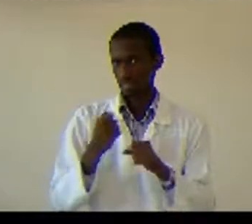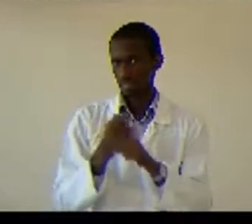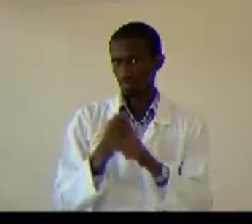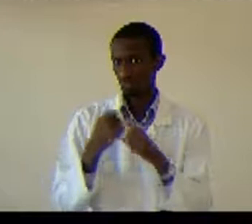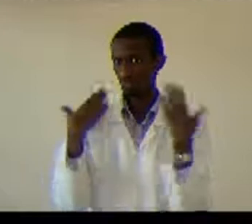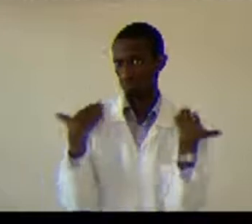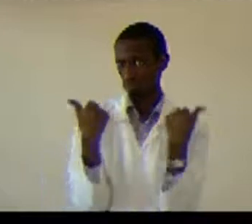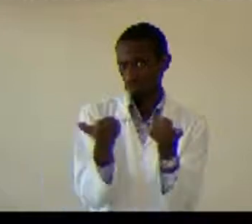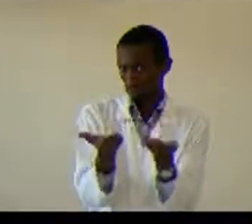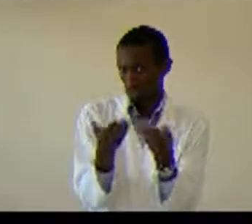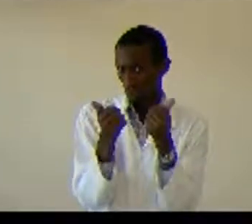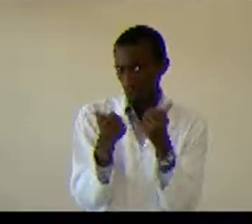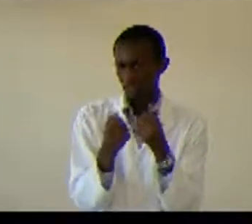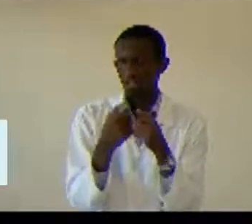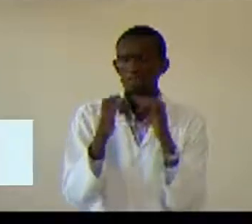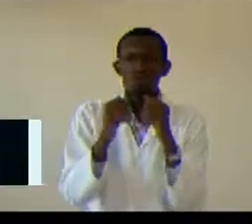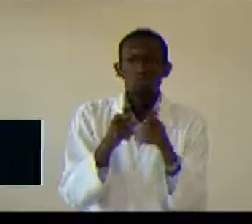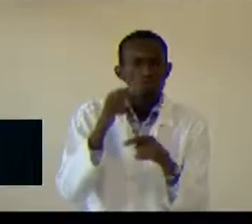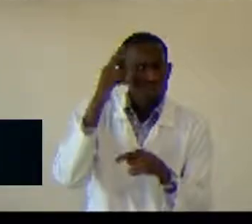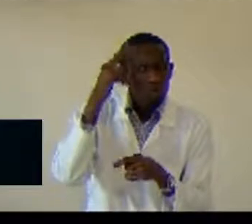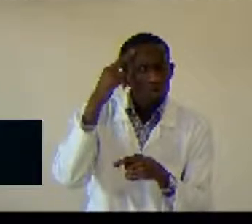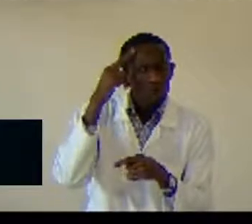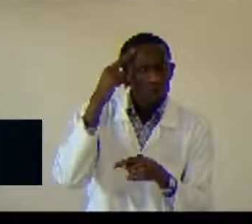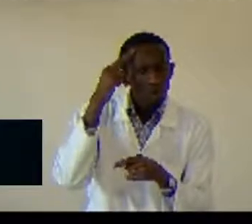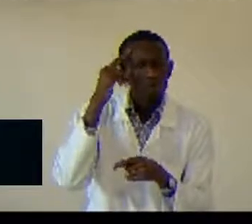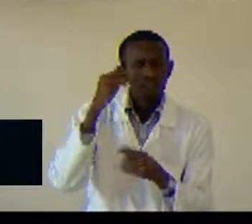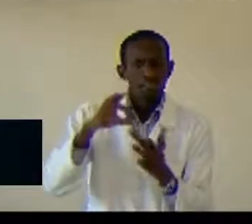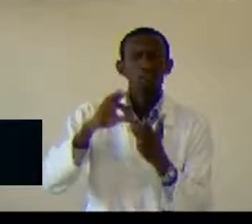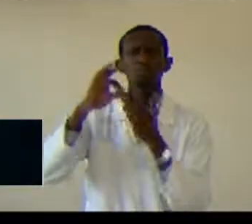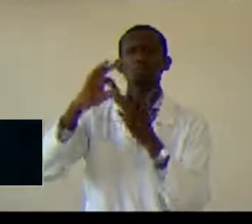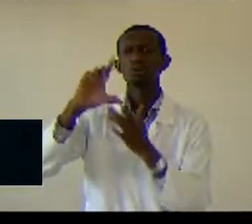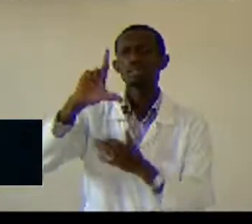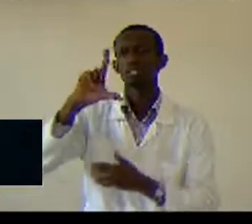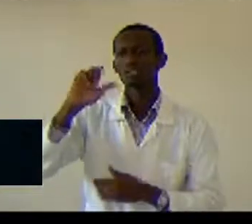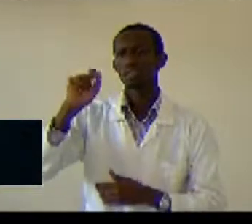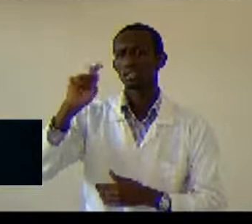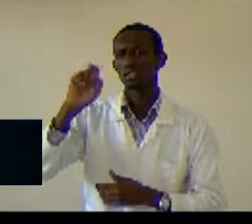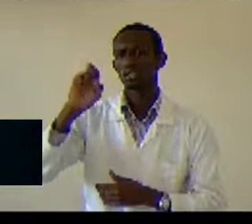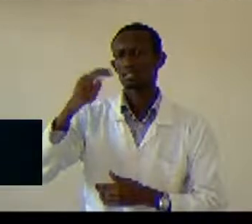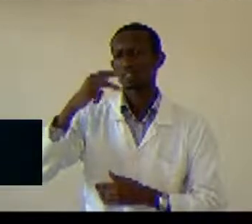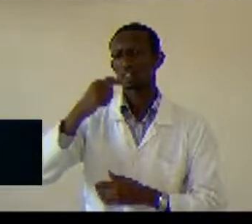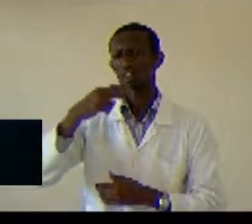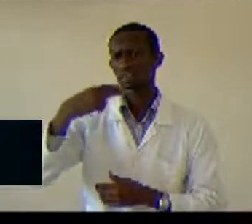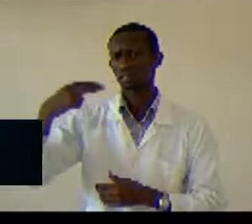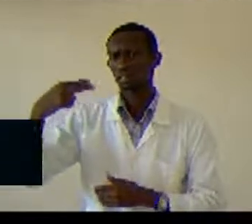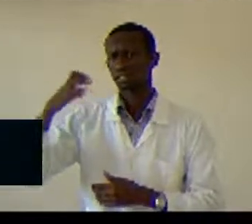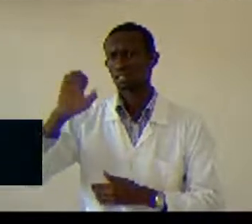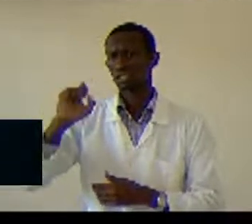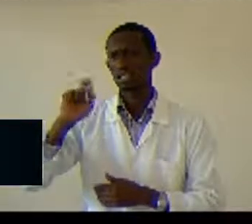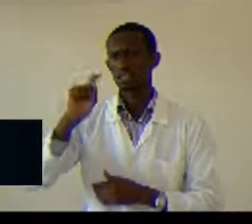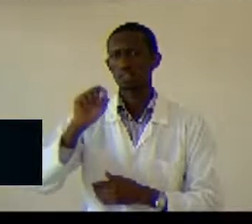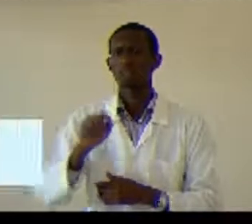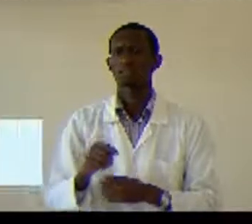If you remember, specific latent heat is here. We defined it. And we can tell specific latent heat